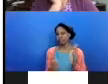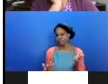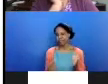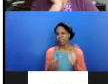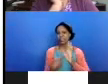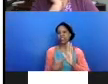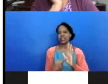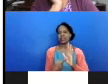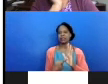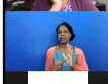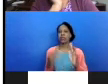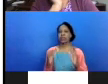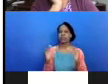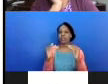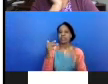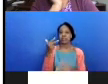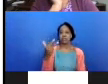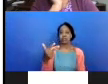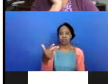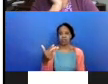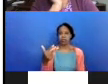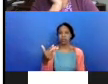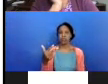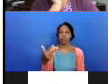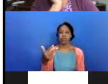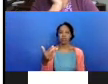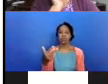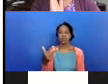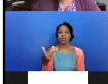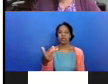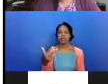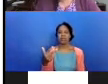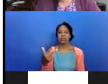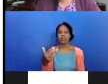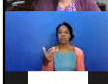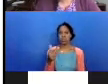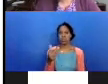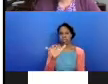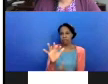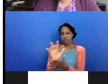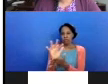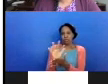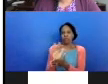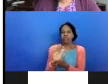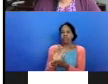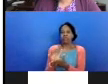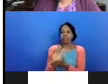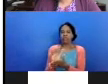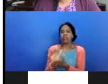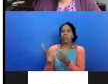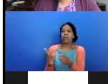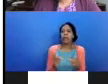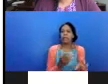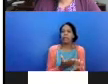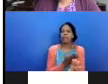And so I do want to lay more of the ground level in terms of what happened before to make that those